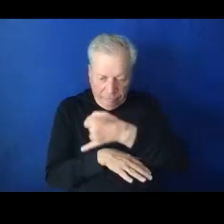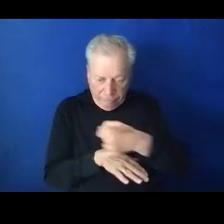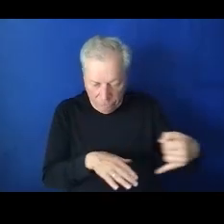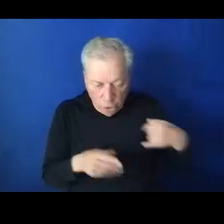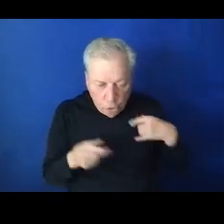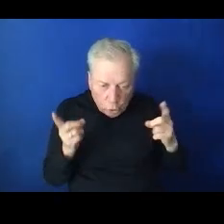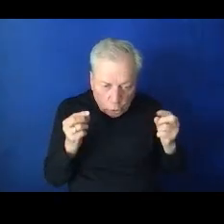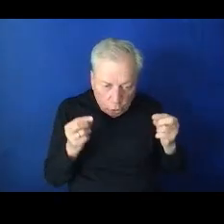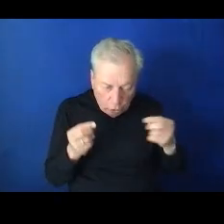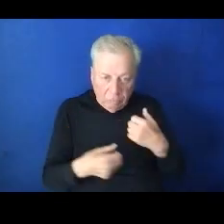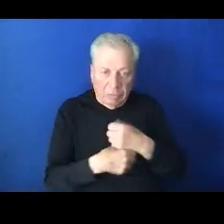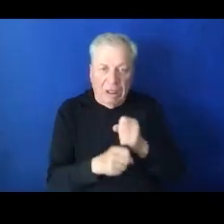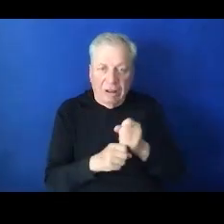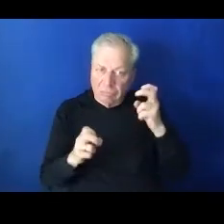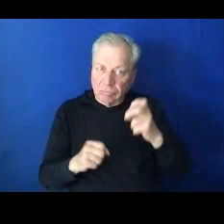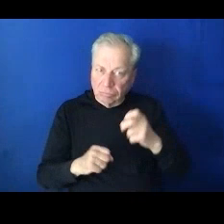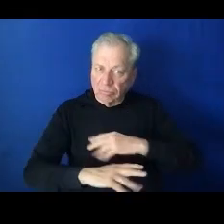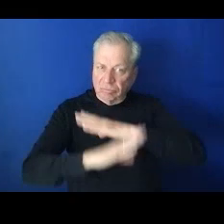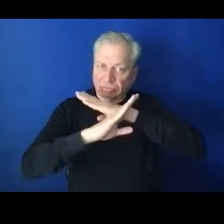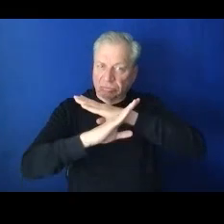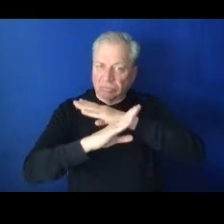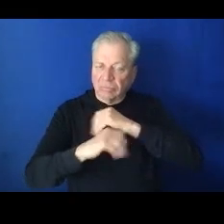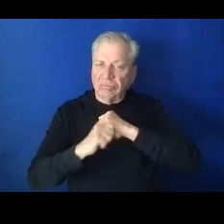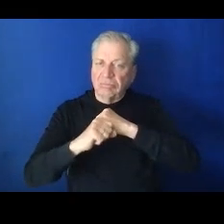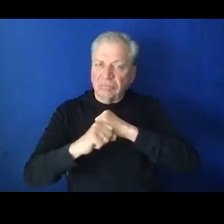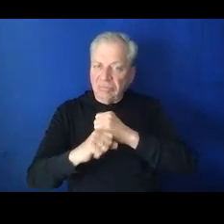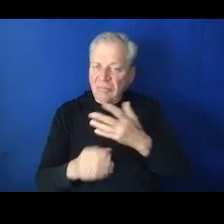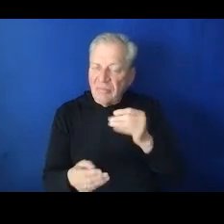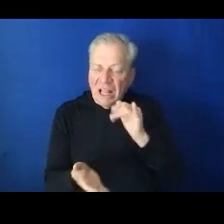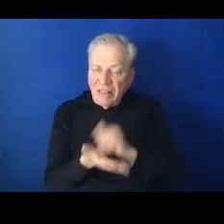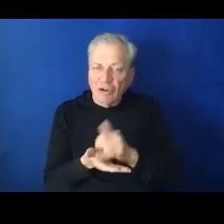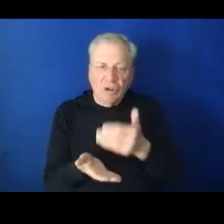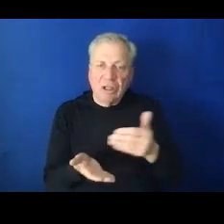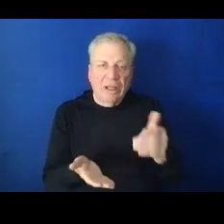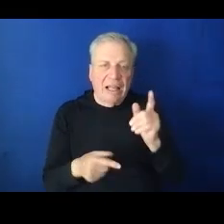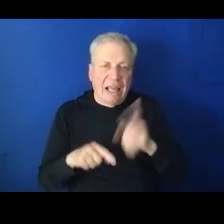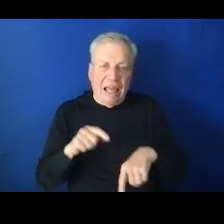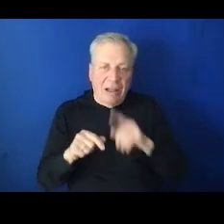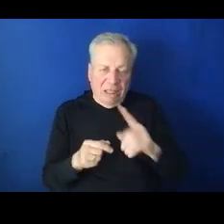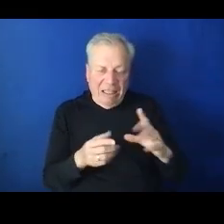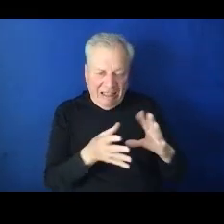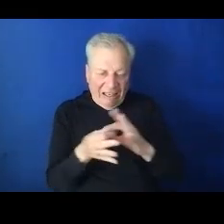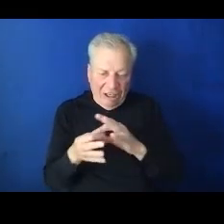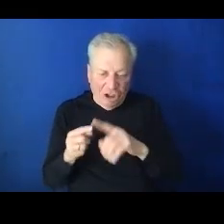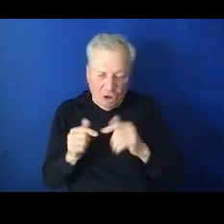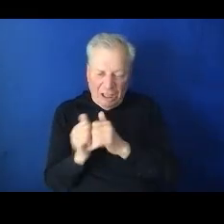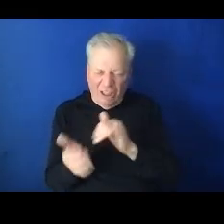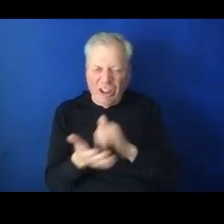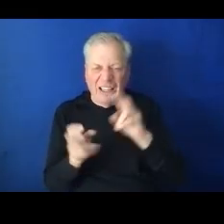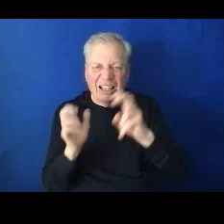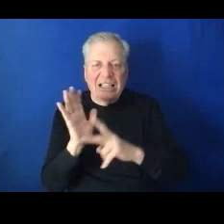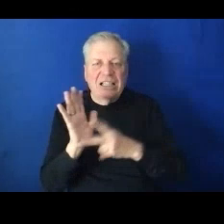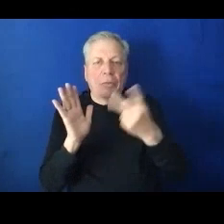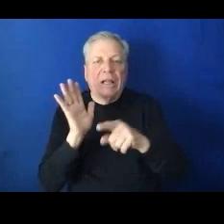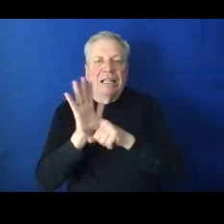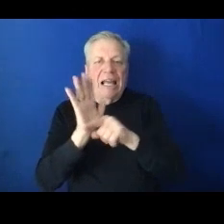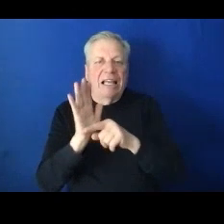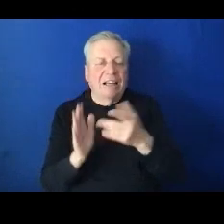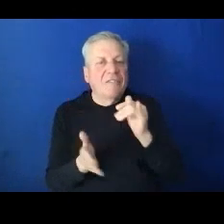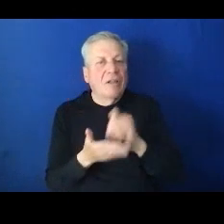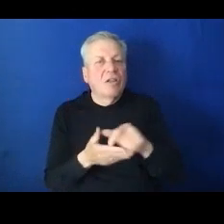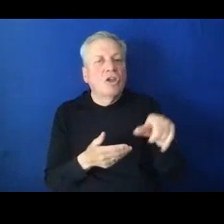make a stand, so to speak. Those things can't not be connected together. That's a double negative. I'll try to do better. Those